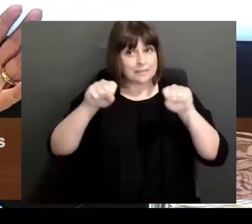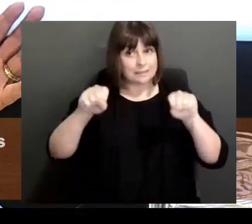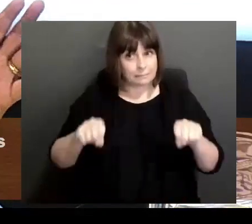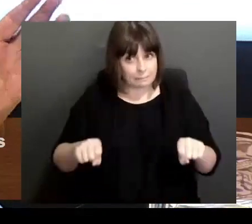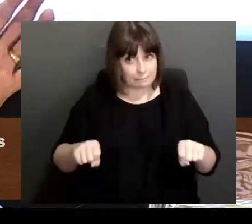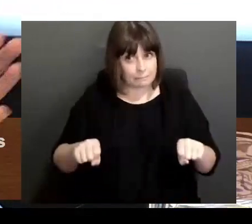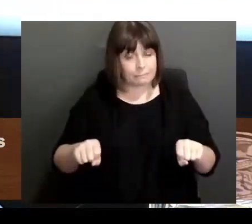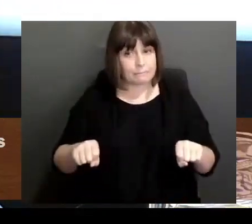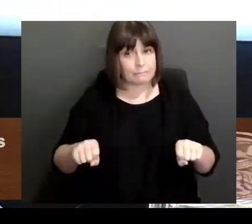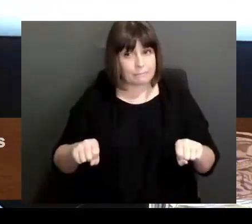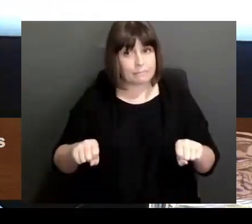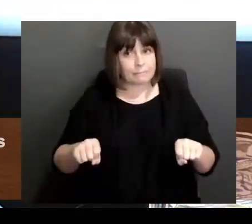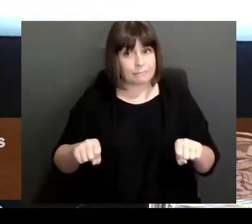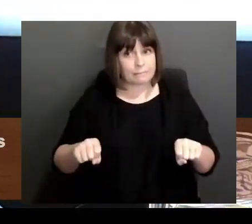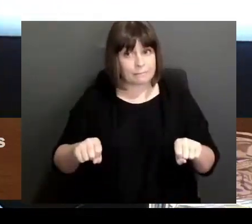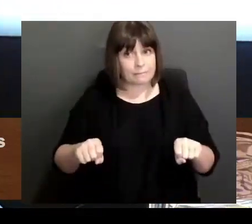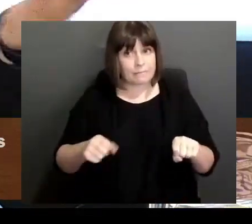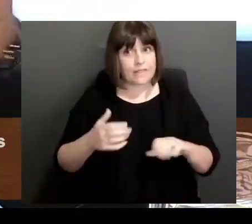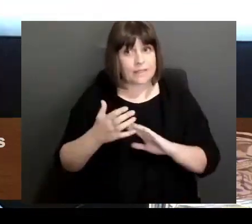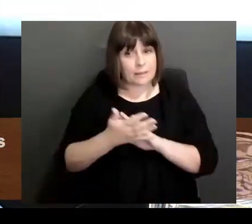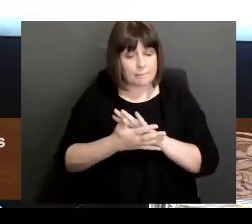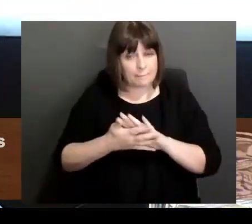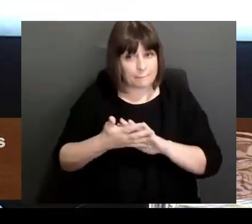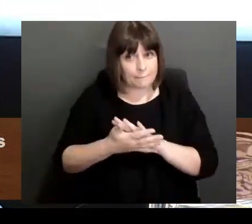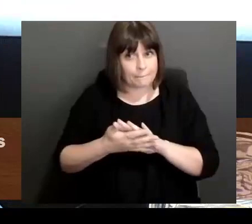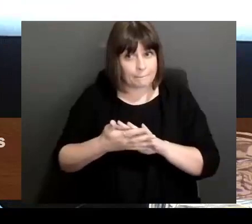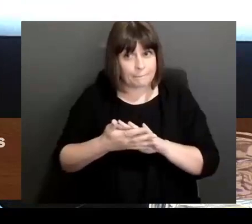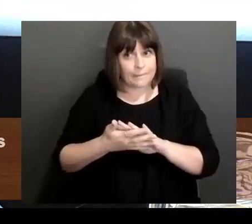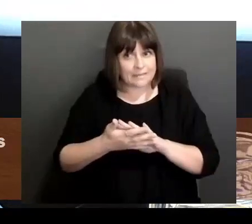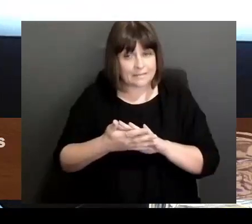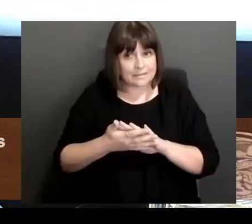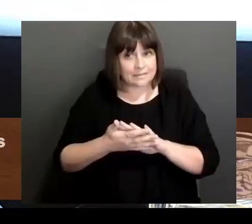that moves decision making and control